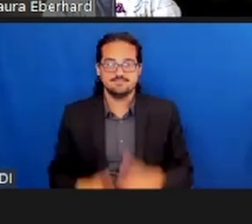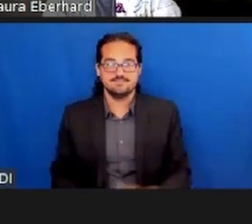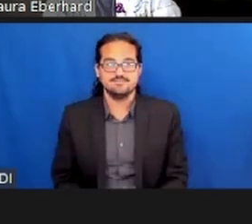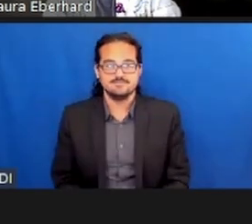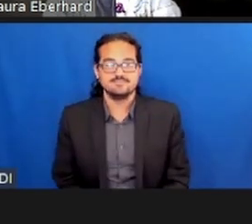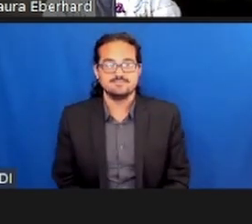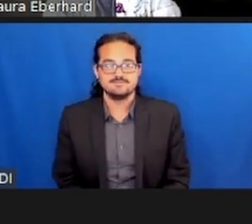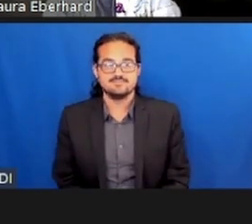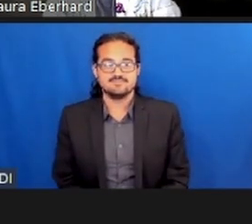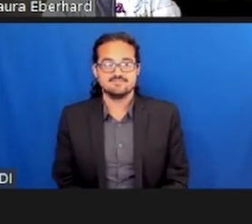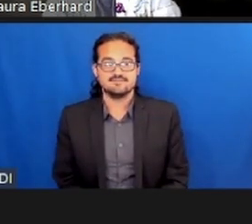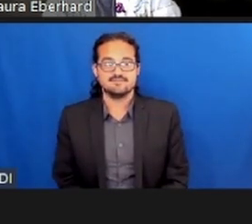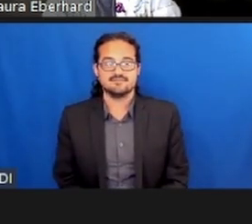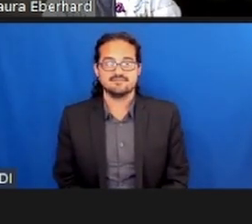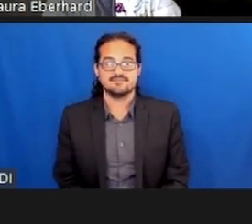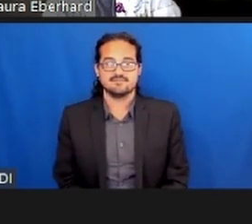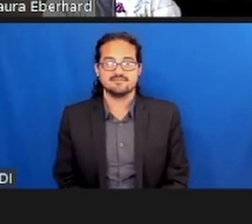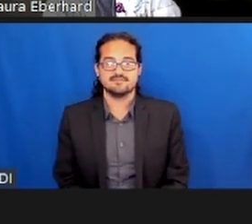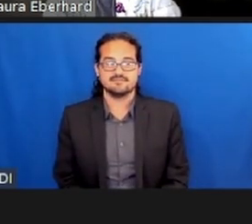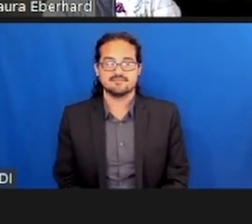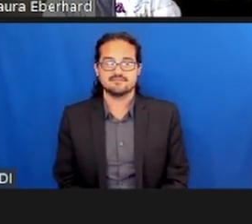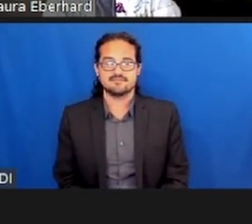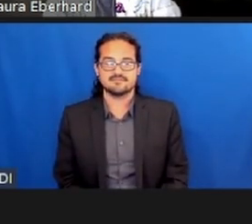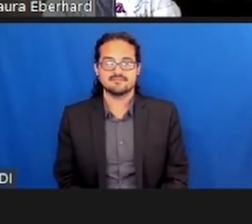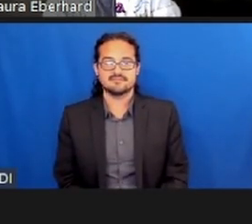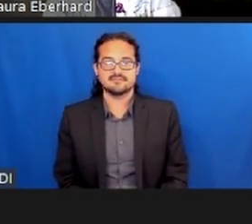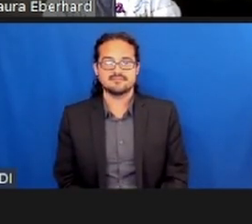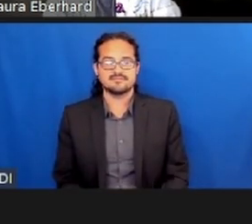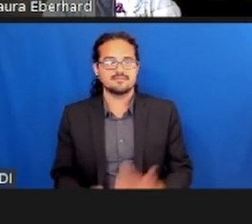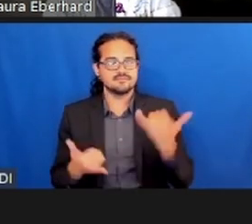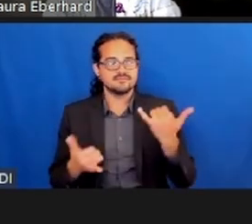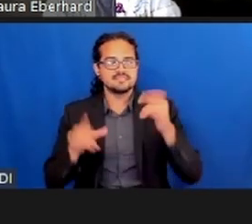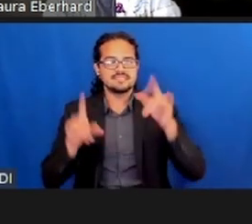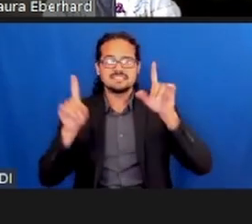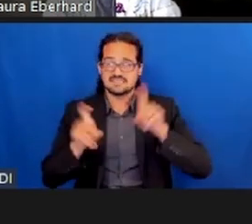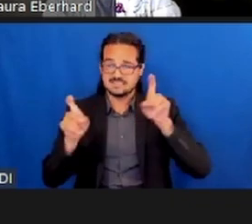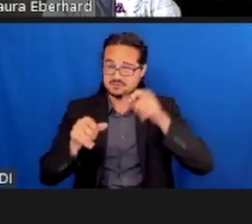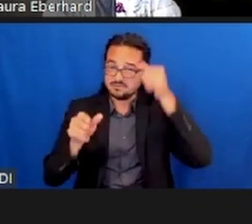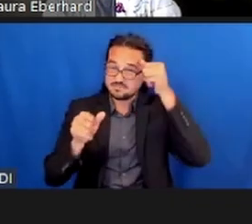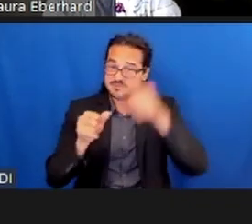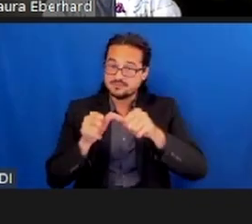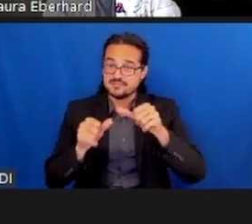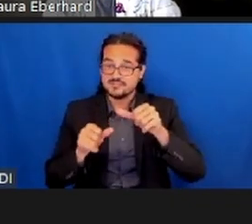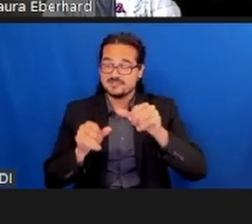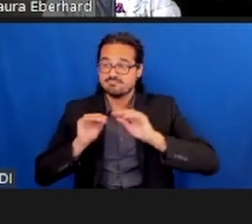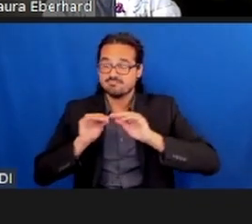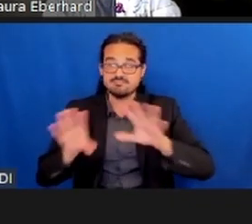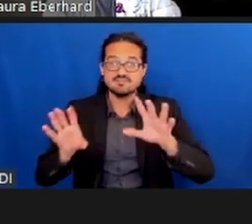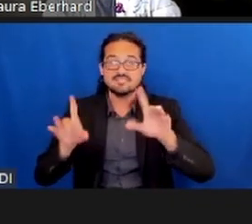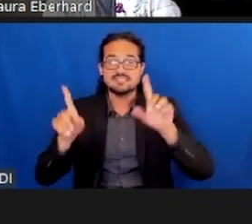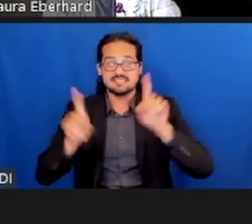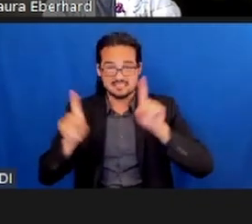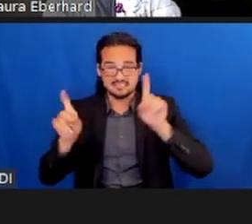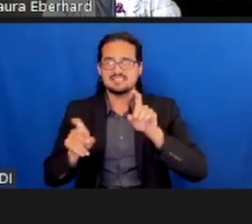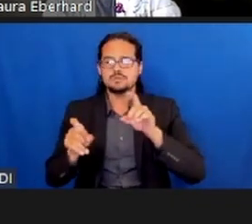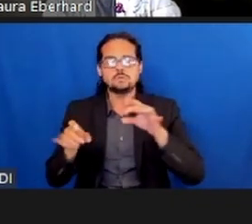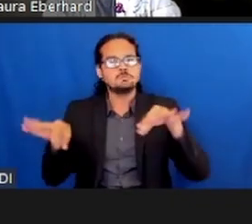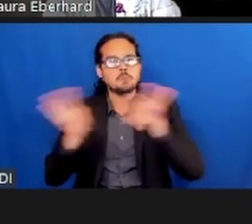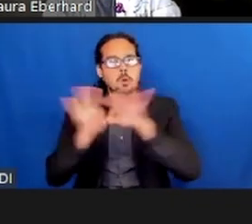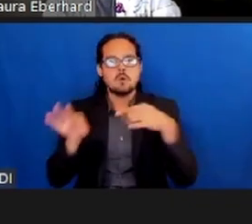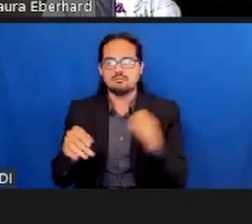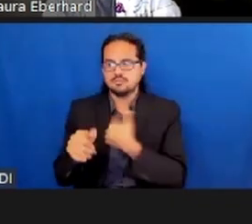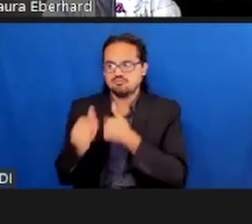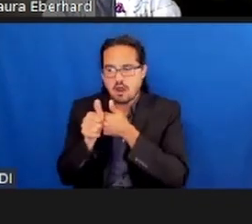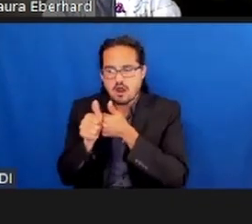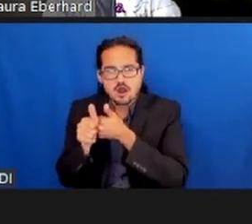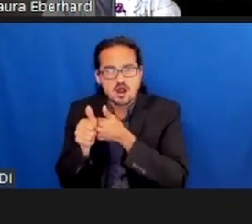Looking back at testing, testing has been one of the key strategies for us all along, especially in the early days of the